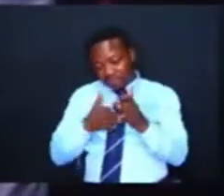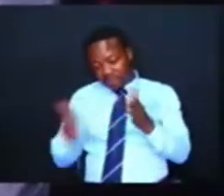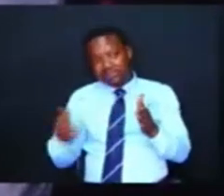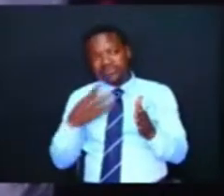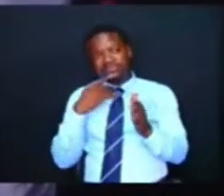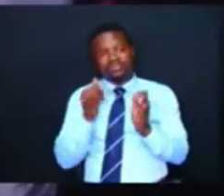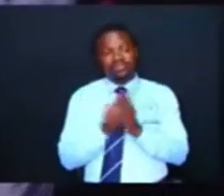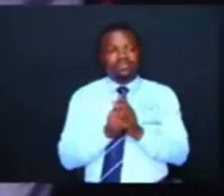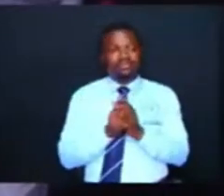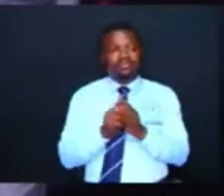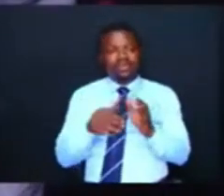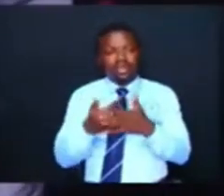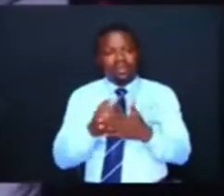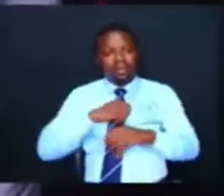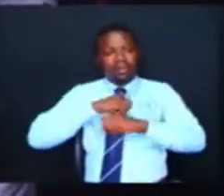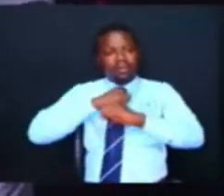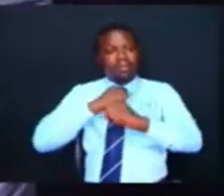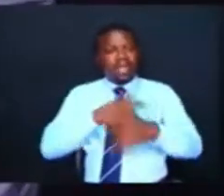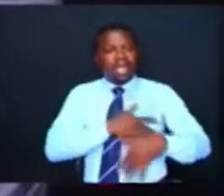Now the